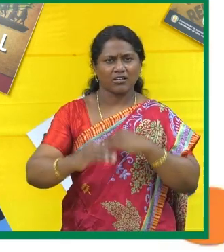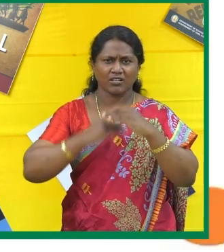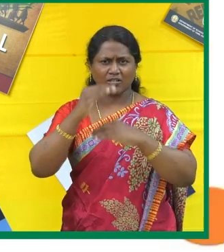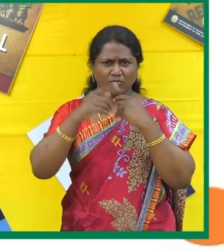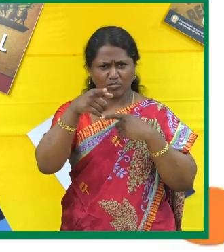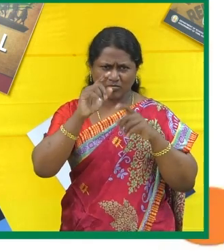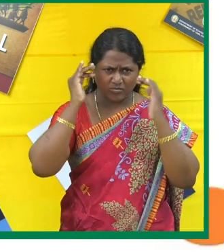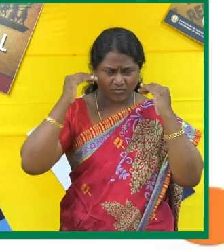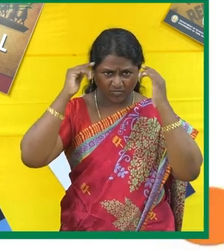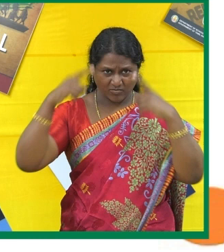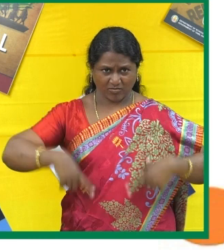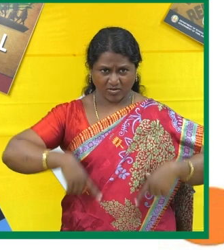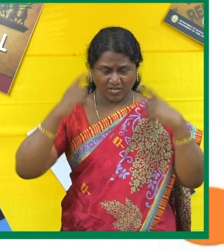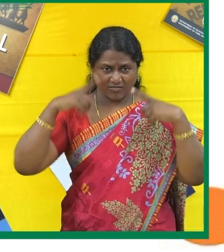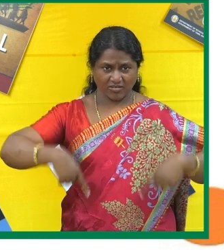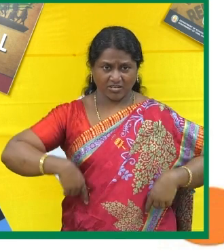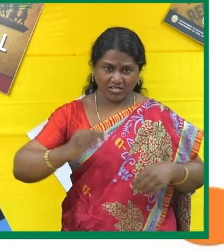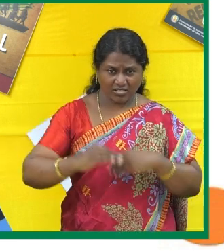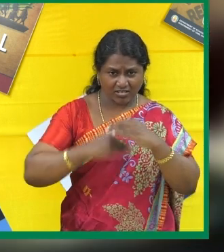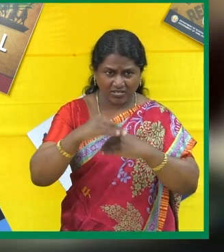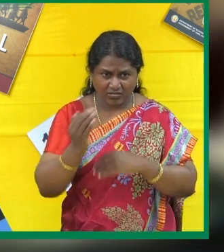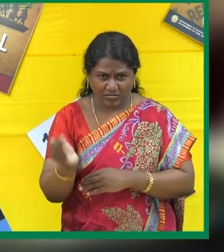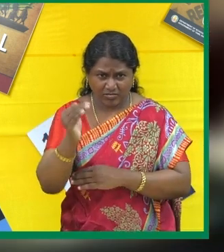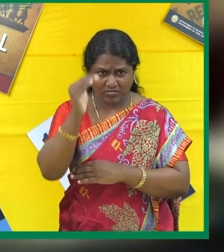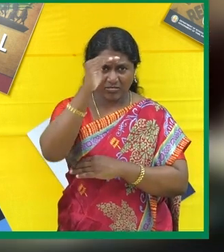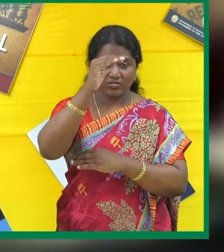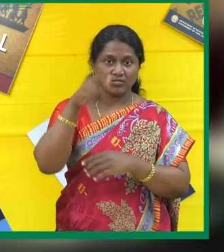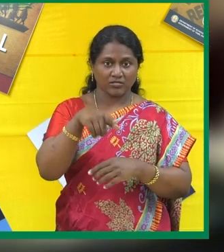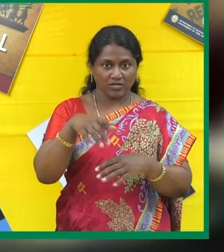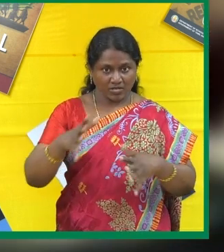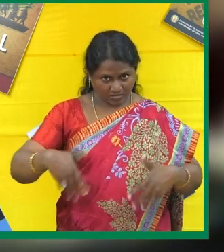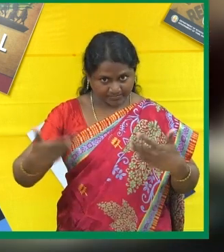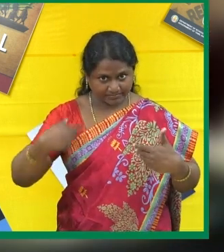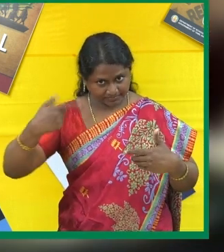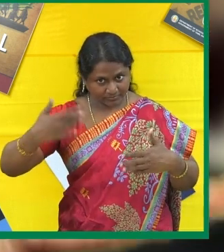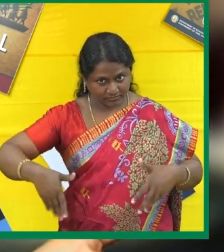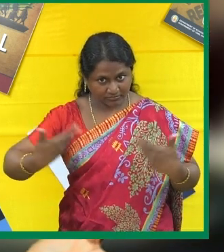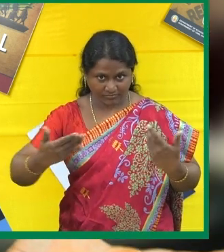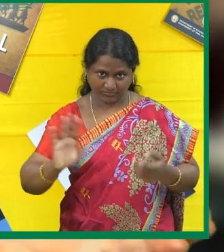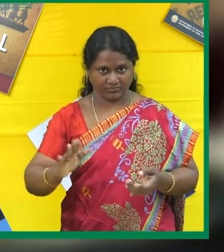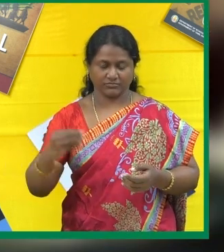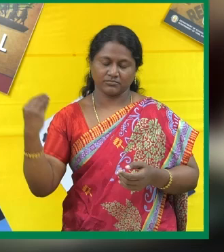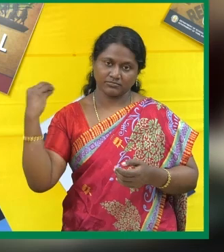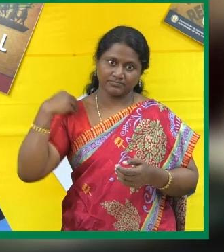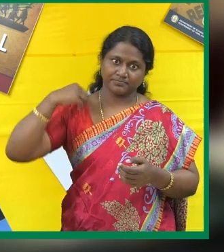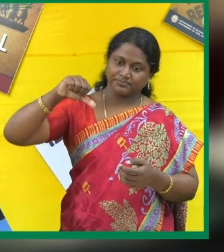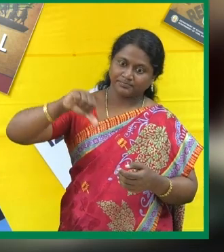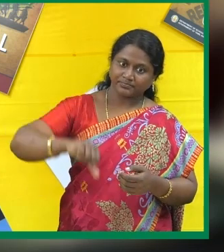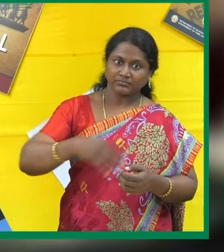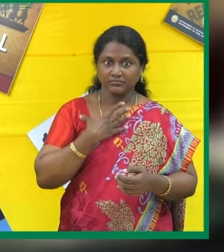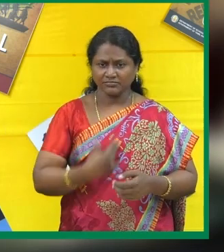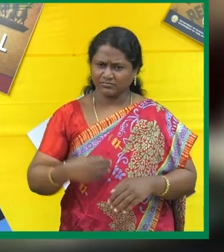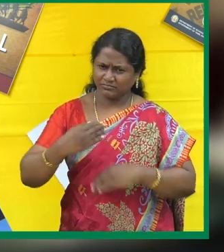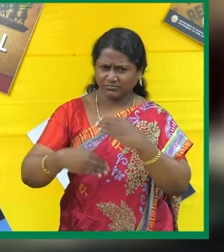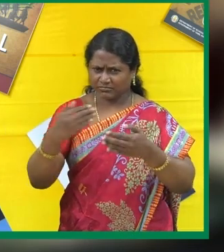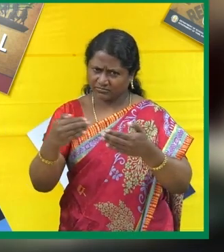then youth, then old age, you have a lot of problem in life. But don't be upset. Don't think of the past. Don't have the fear for the